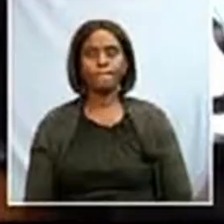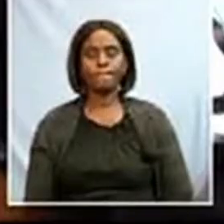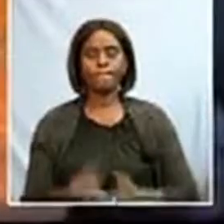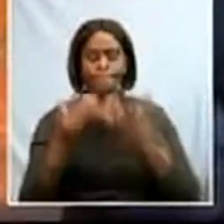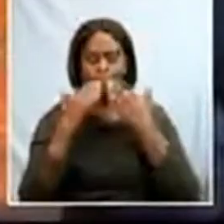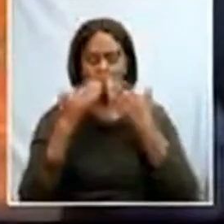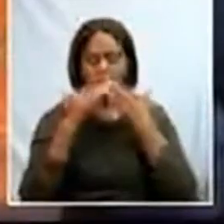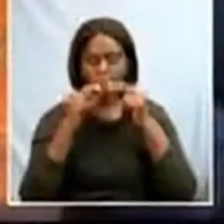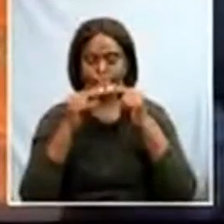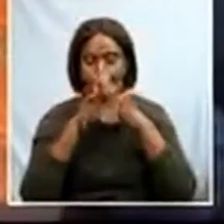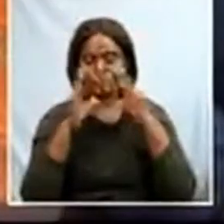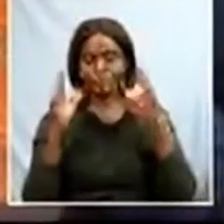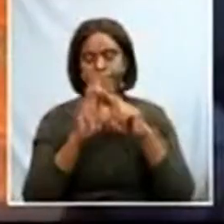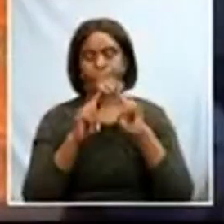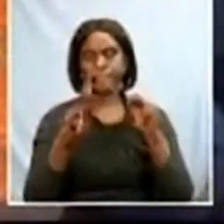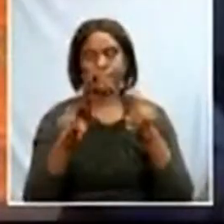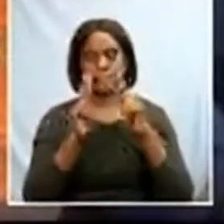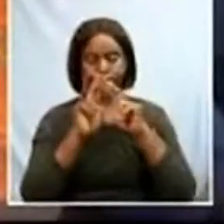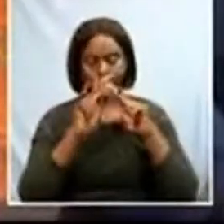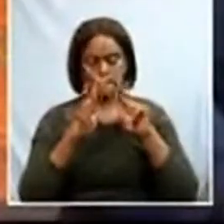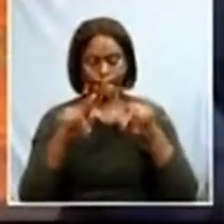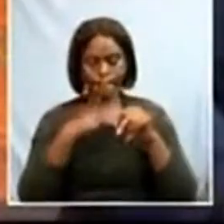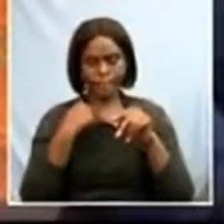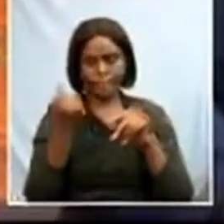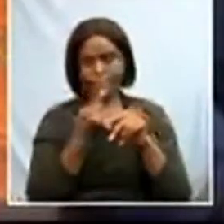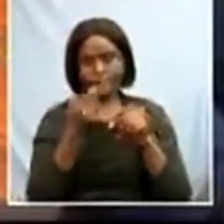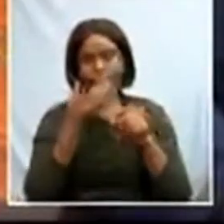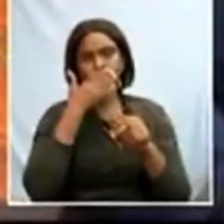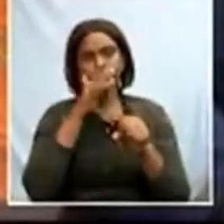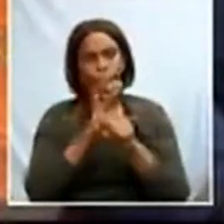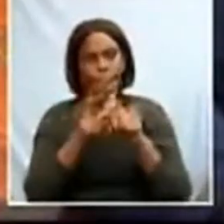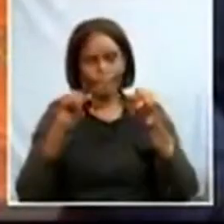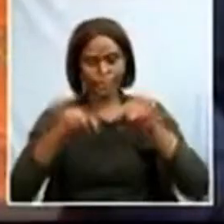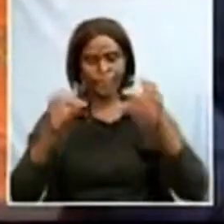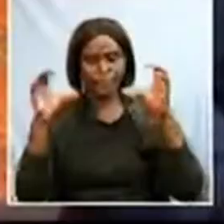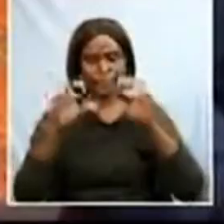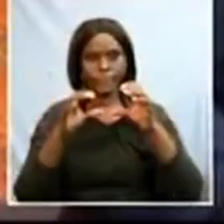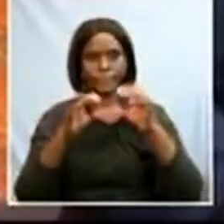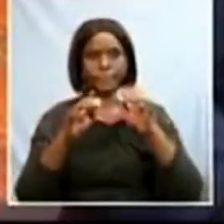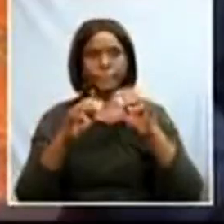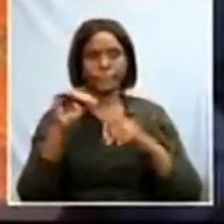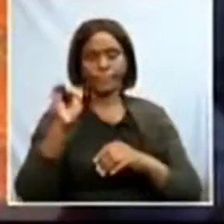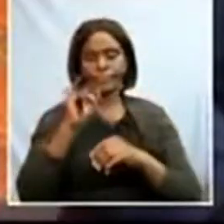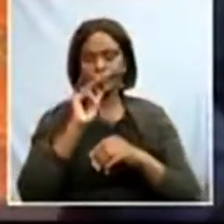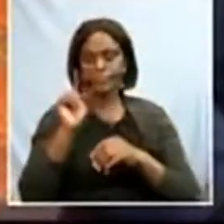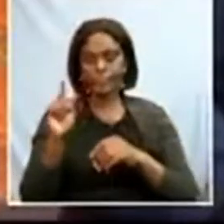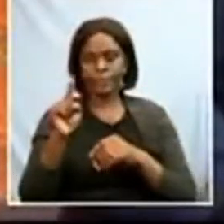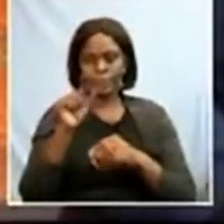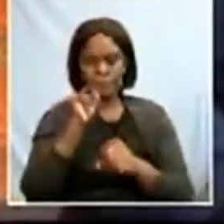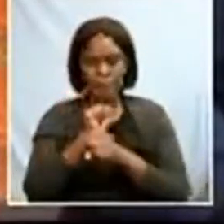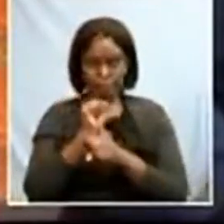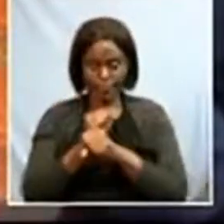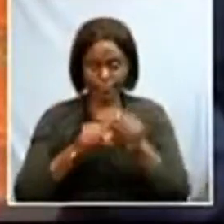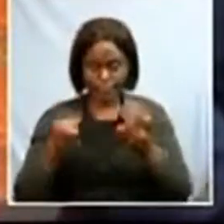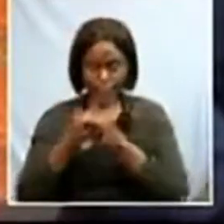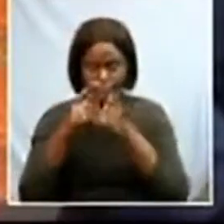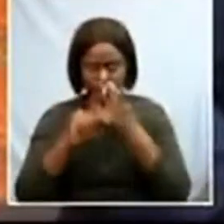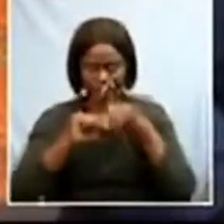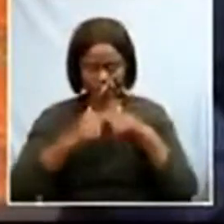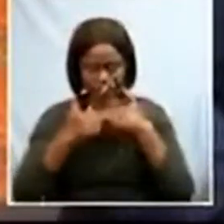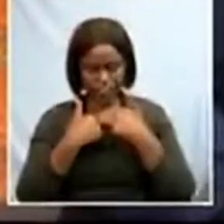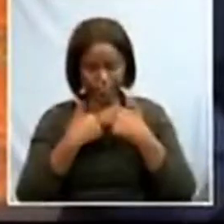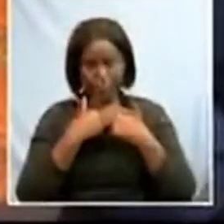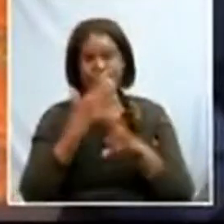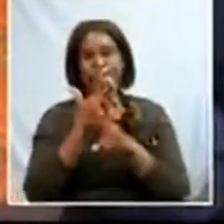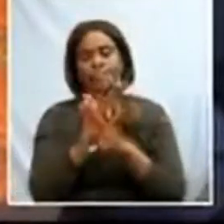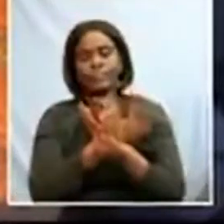Thank you, Chair. Chair, I would like to assure this committee that the initial engagements that were conducted